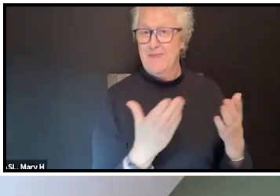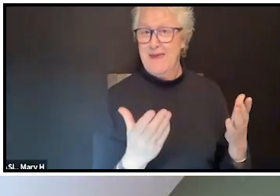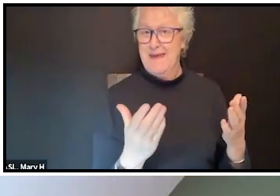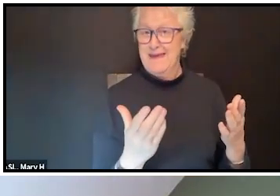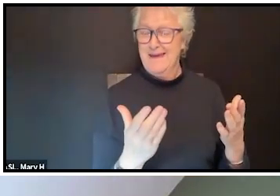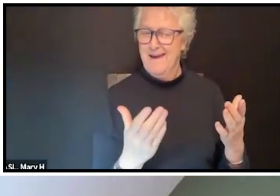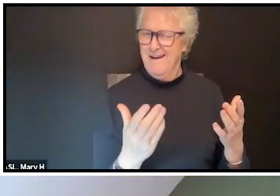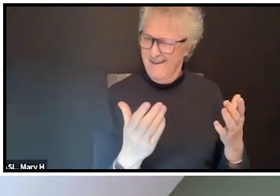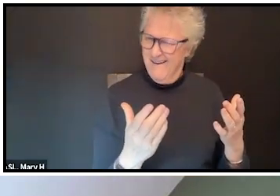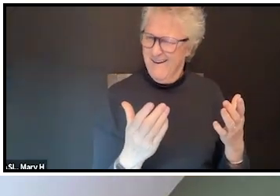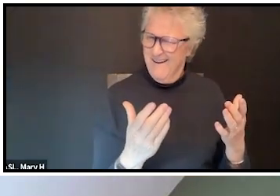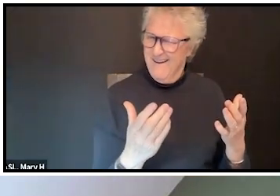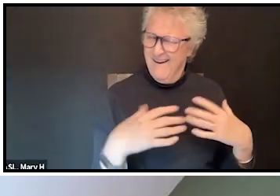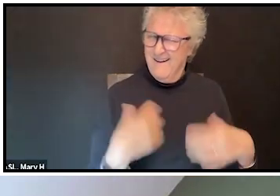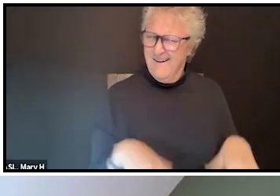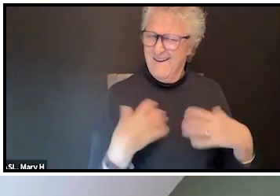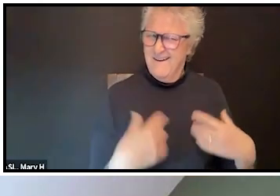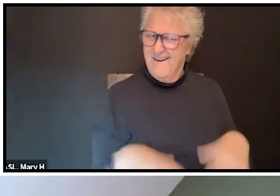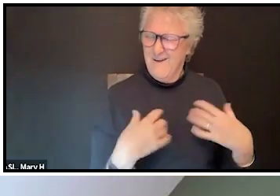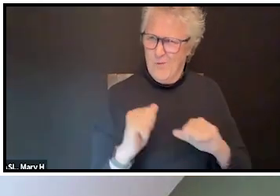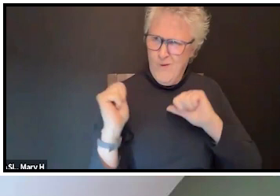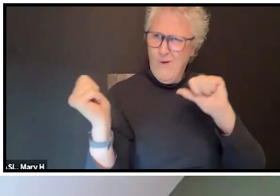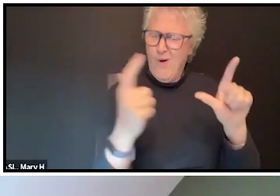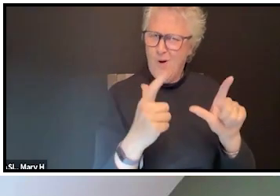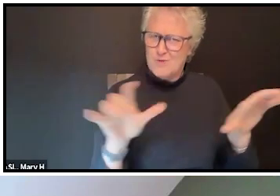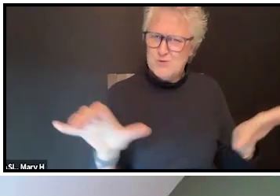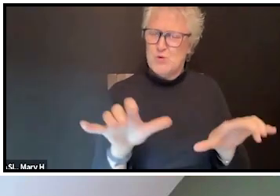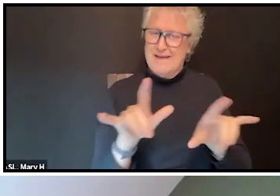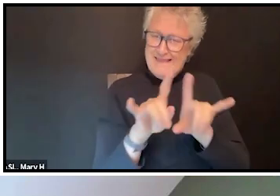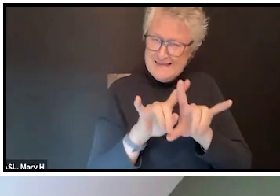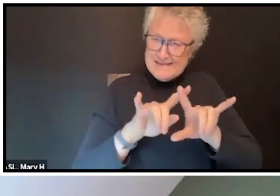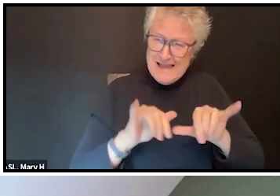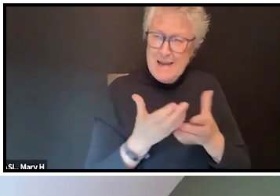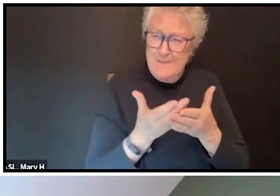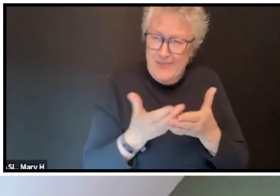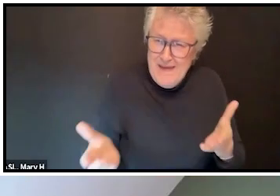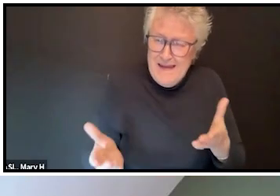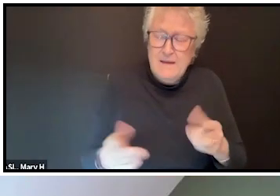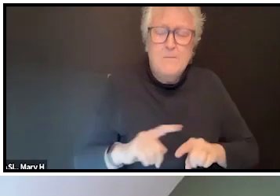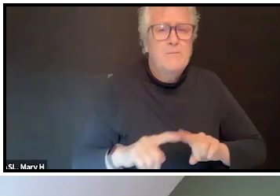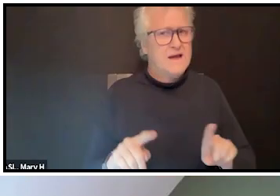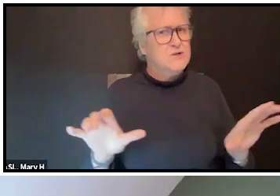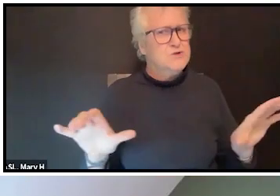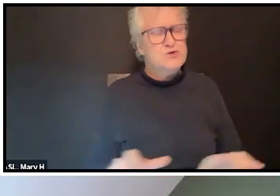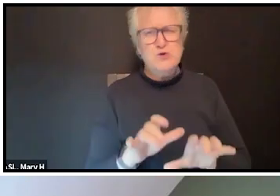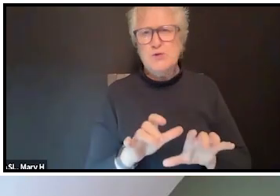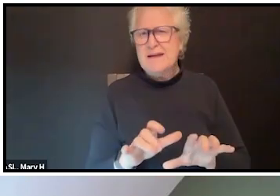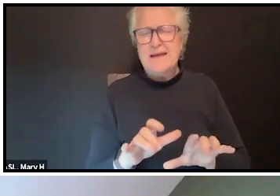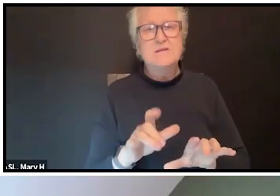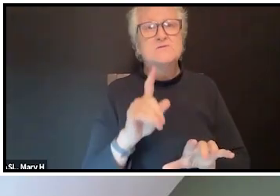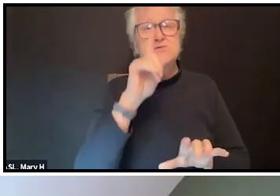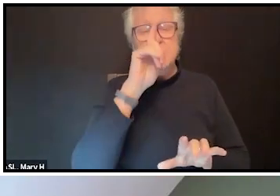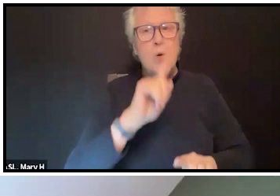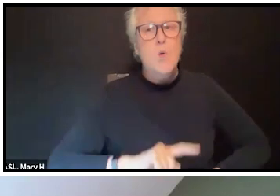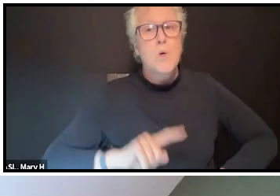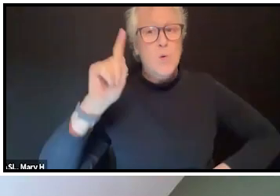was my biggest surprise, because I really thought there would be more folks doing it exactly how we're doing